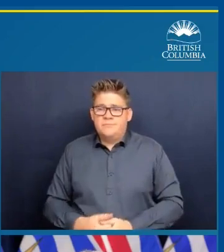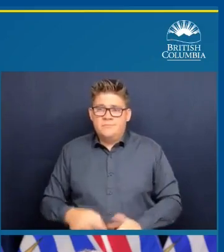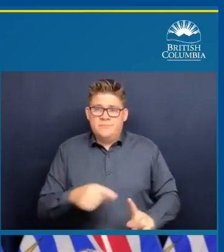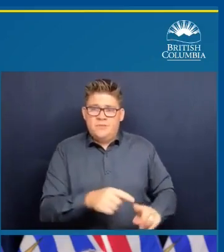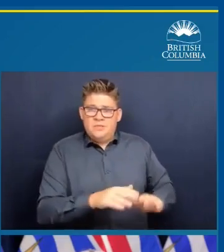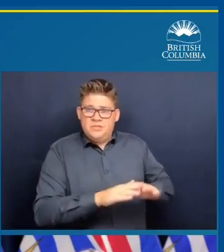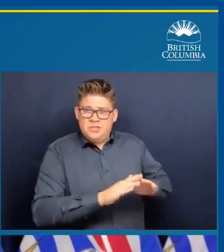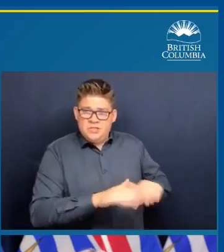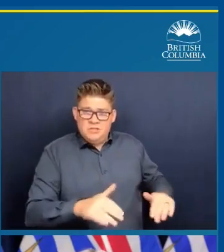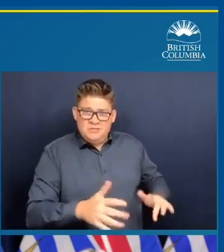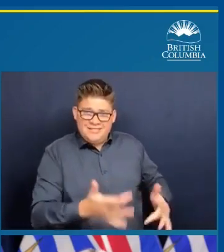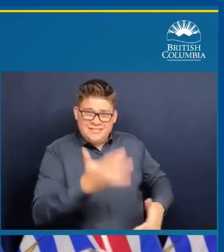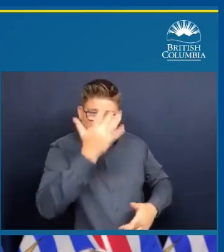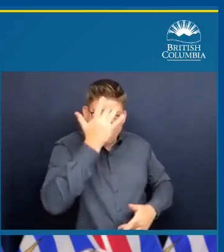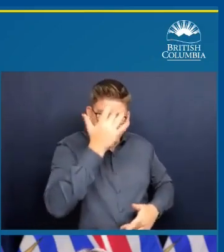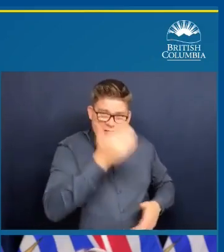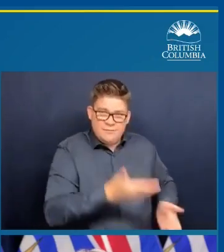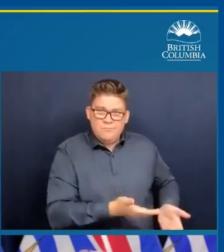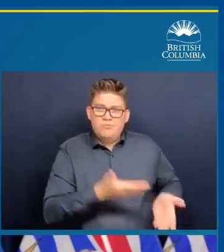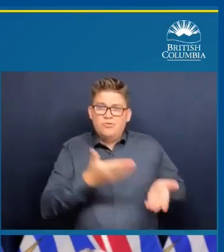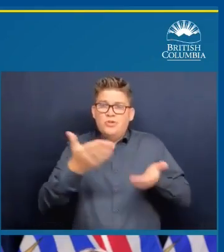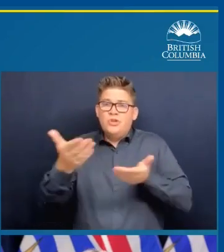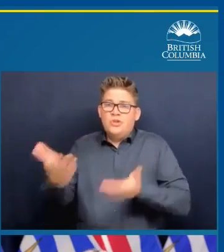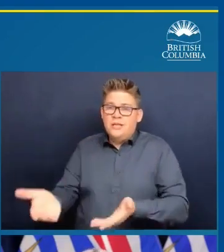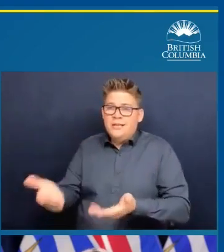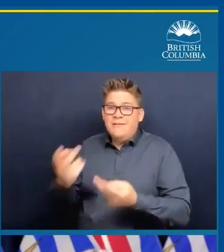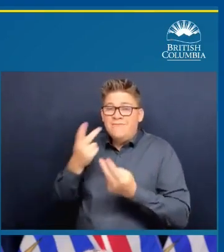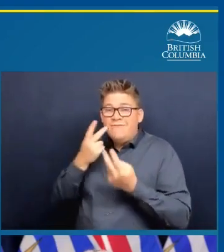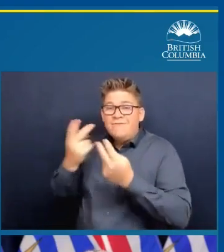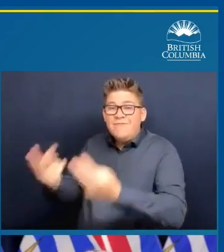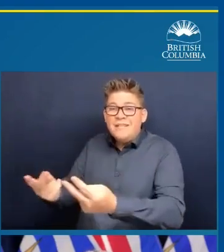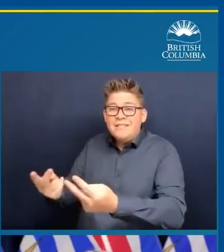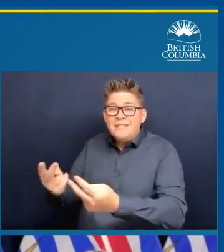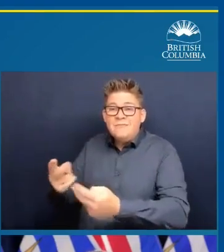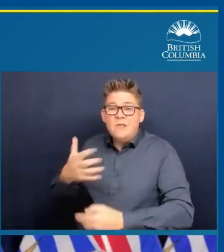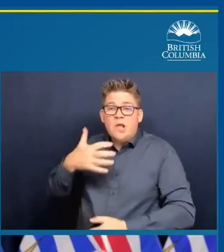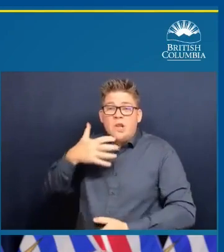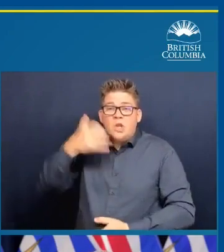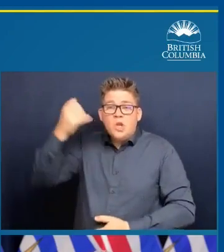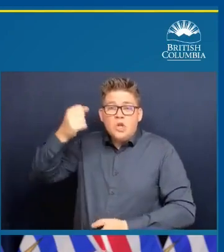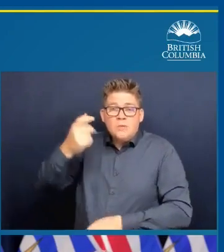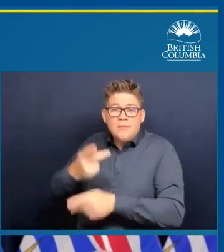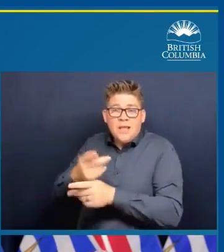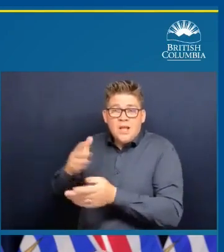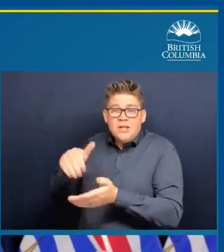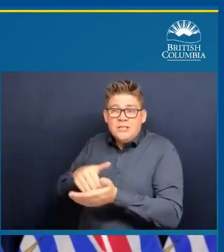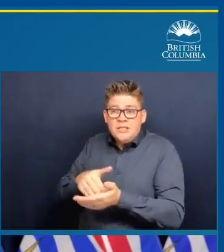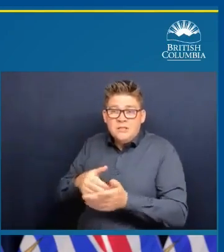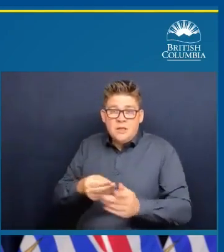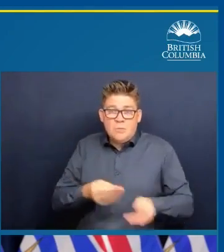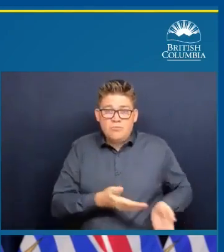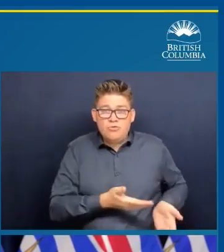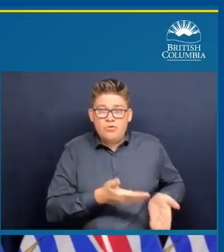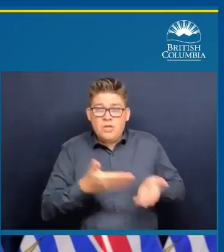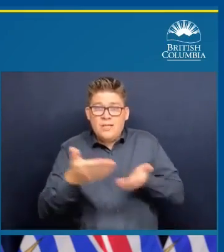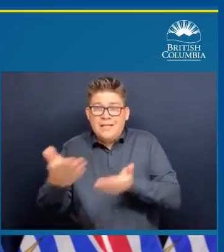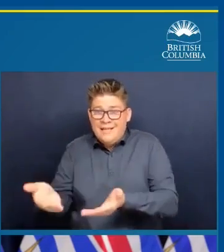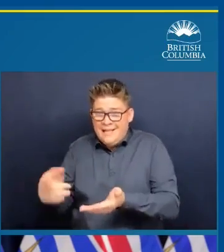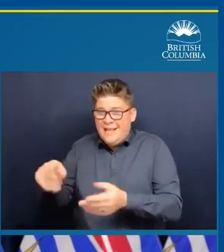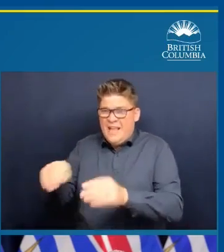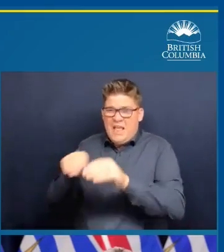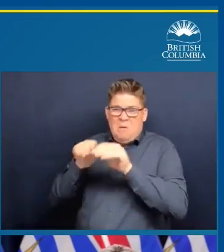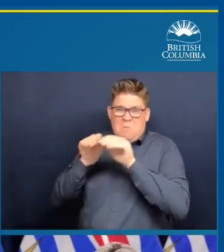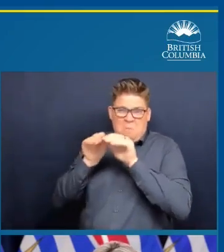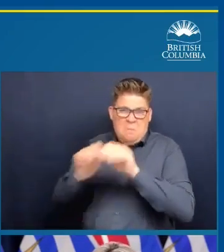viruses around and people have the sniffles, it's very risky that you can bring that into a higher risk setting. If you